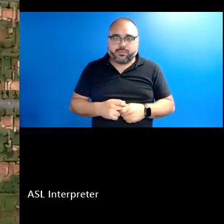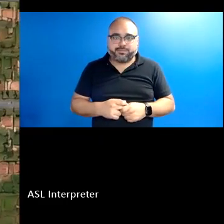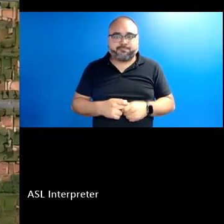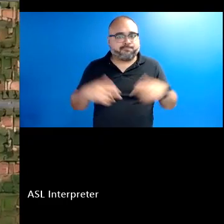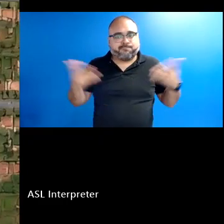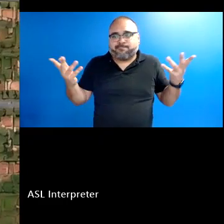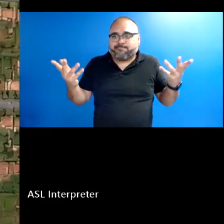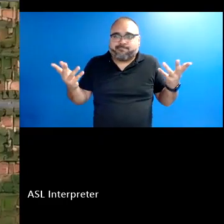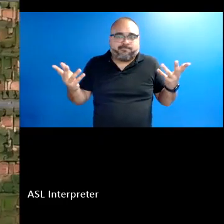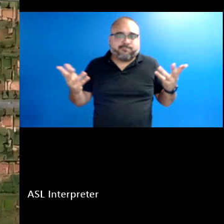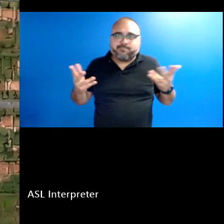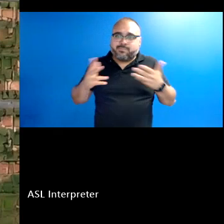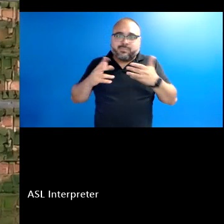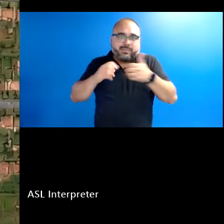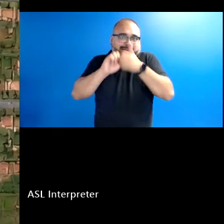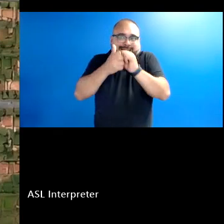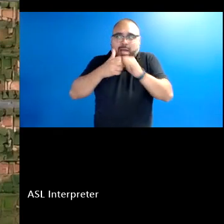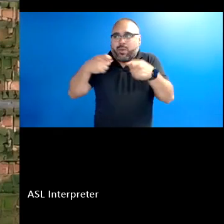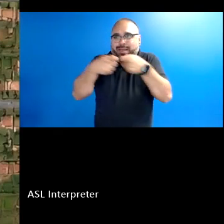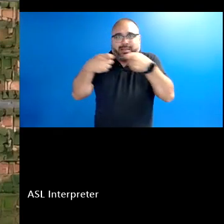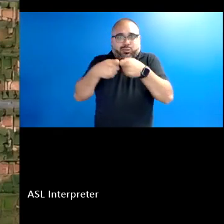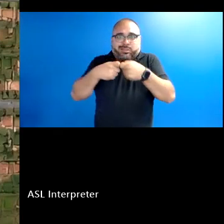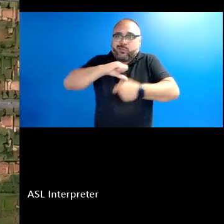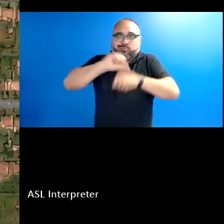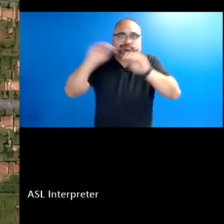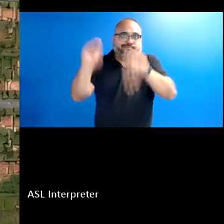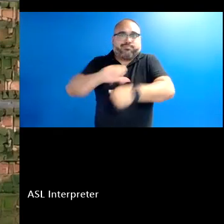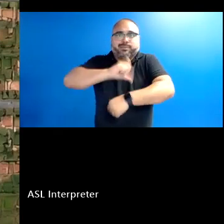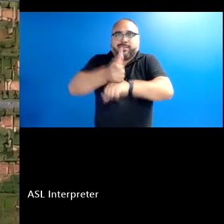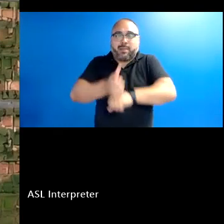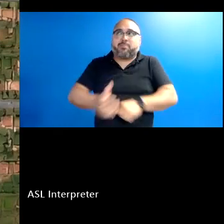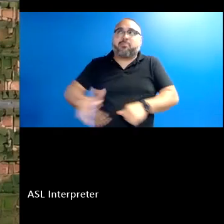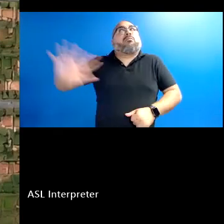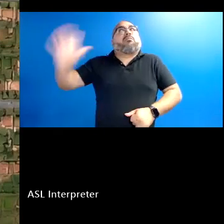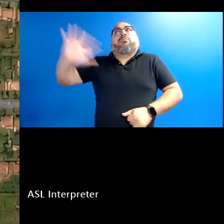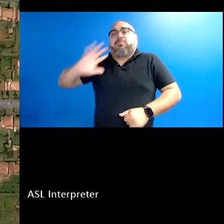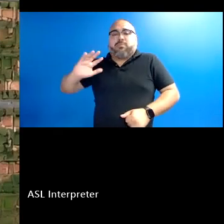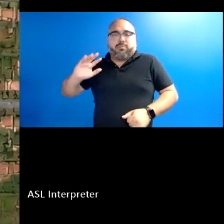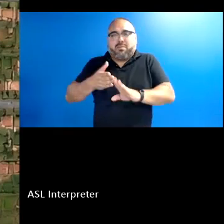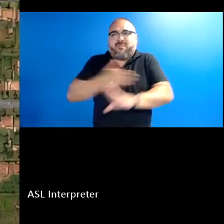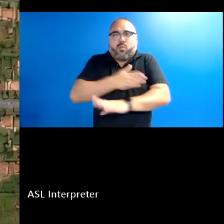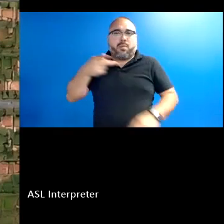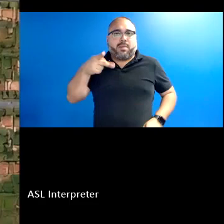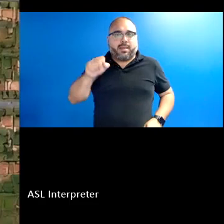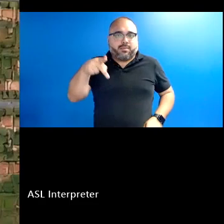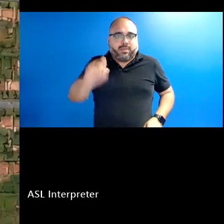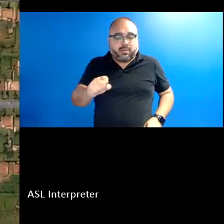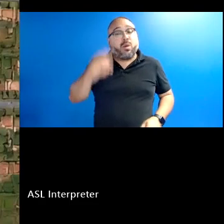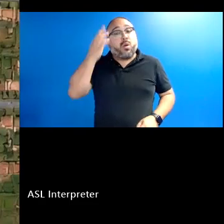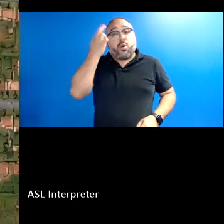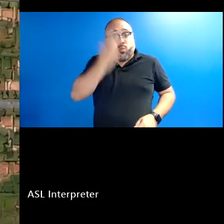our circuitry was built. It was built long before PSPS. It was built to accommodate load, resiliency, and we